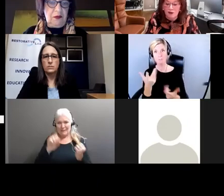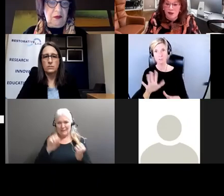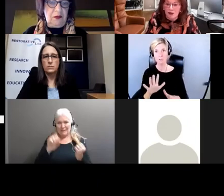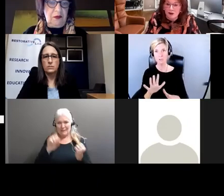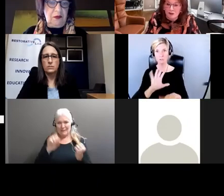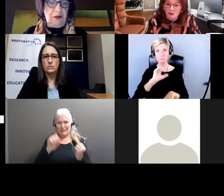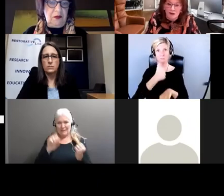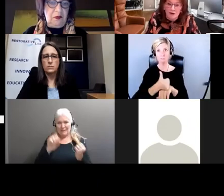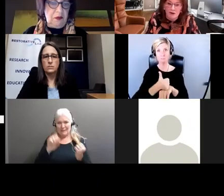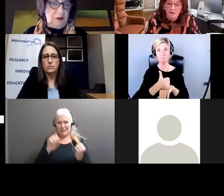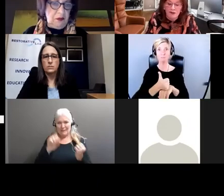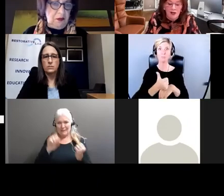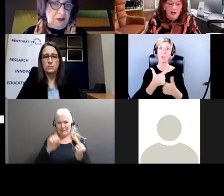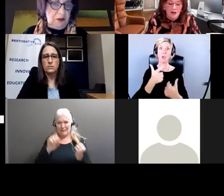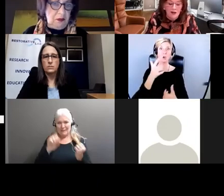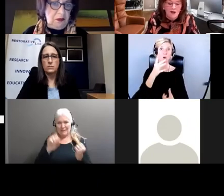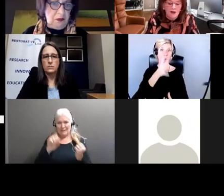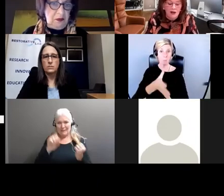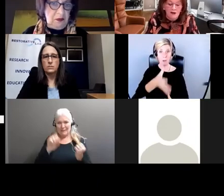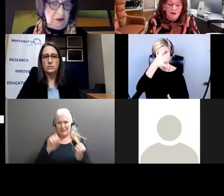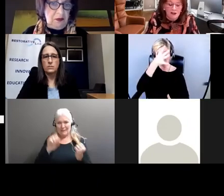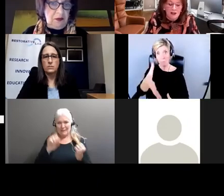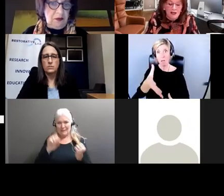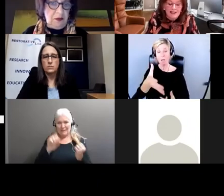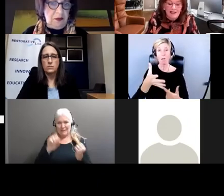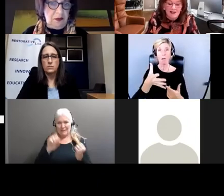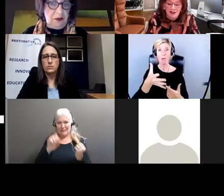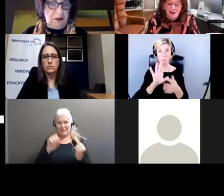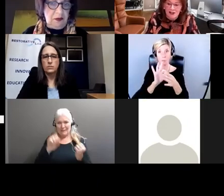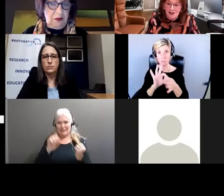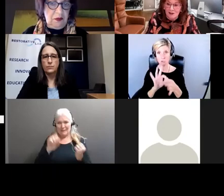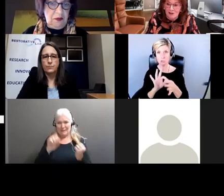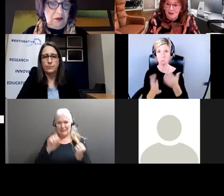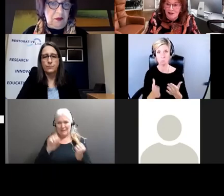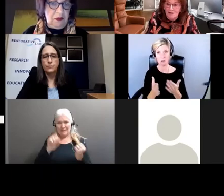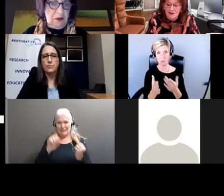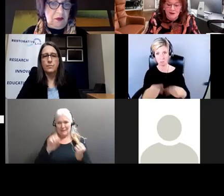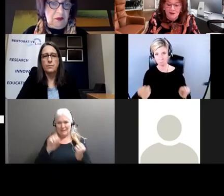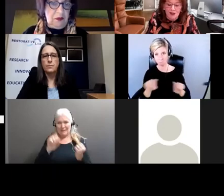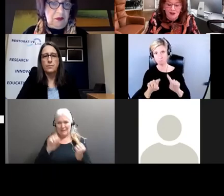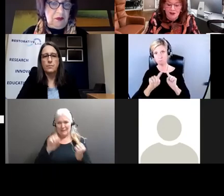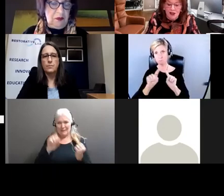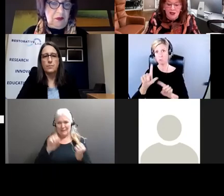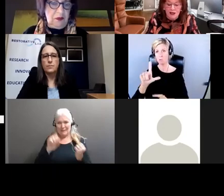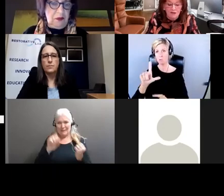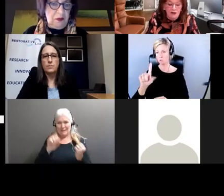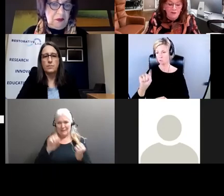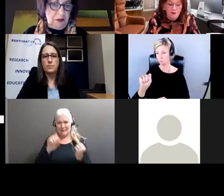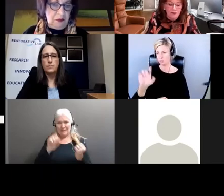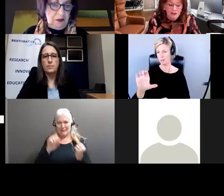into long-term care homes that are sensitizing themselves to such